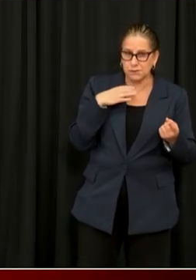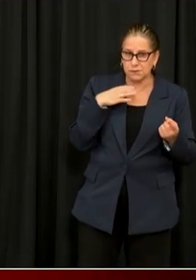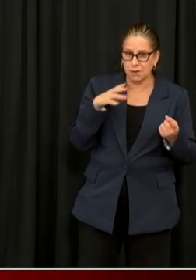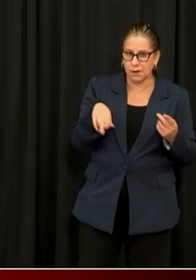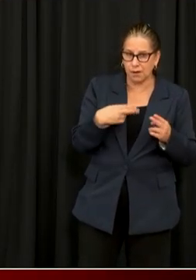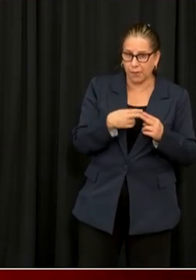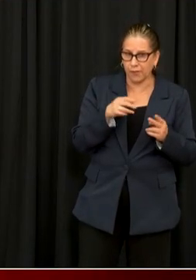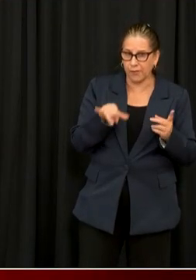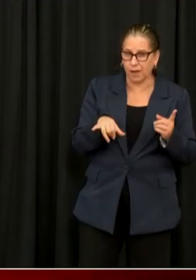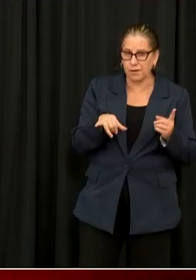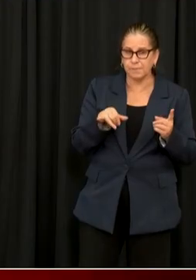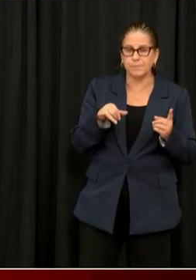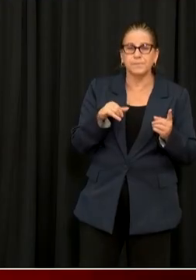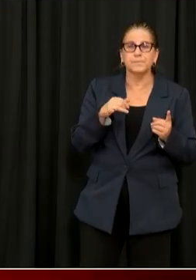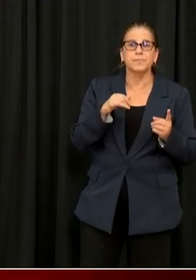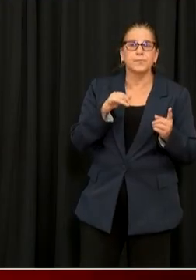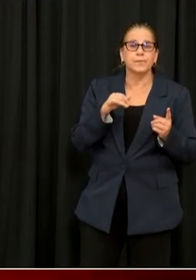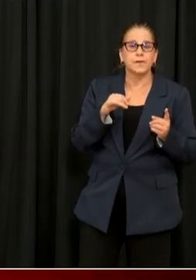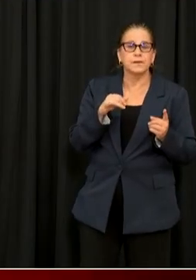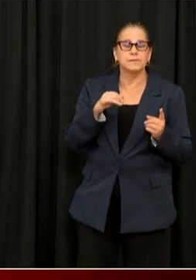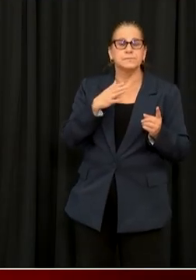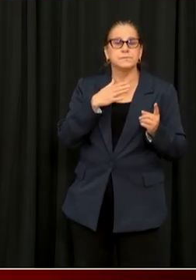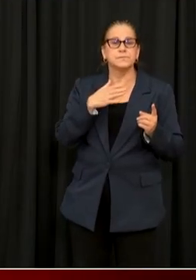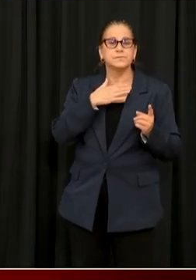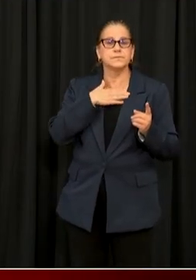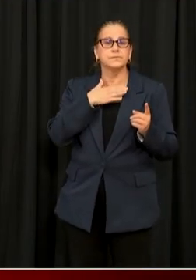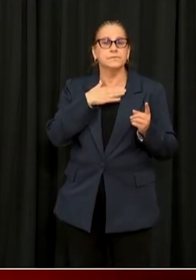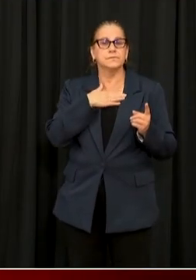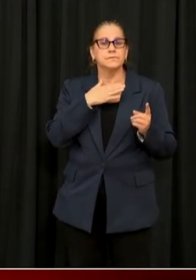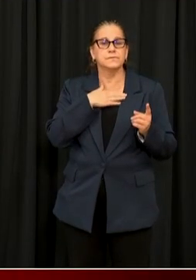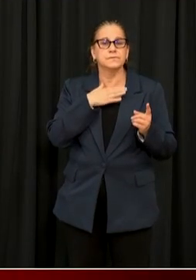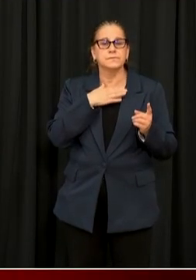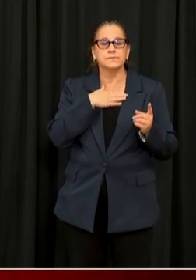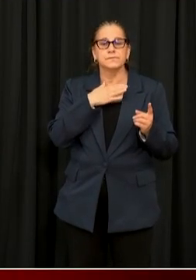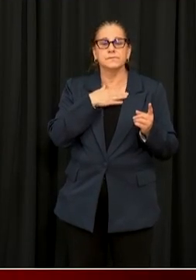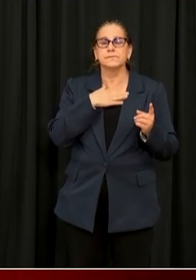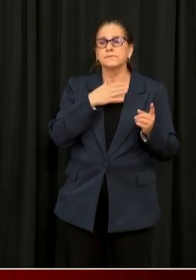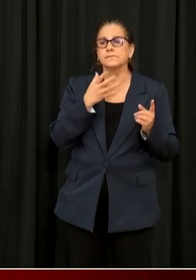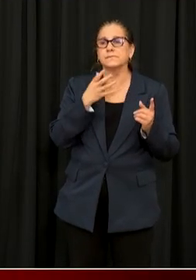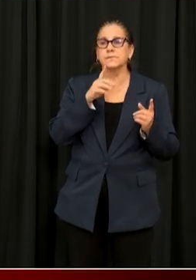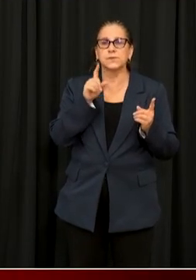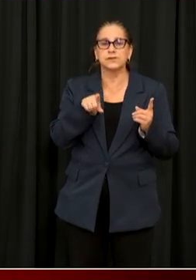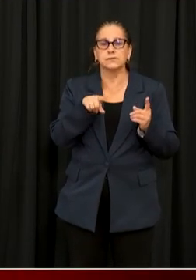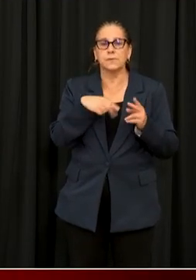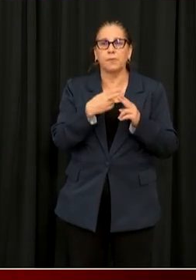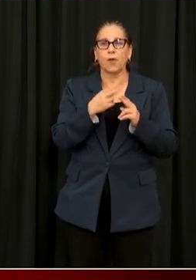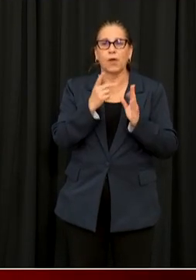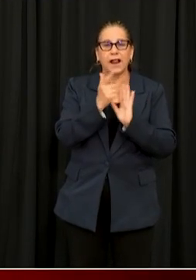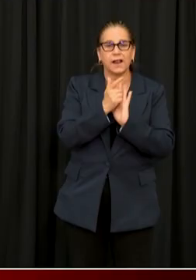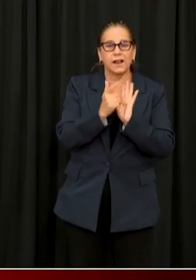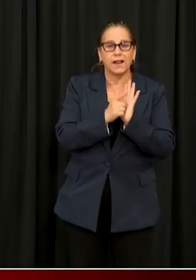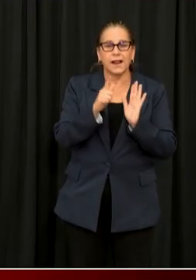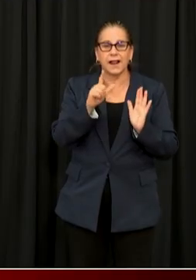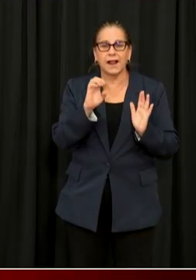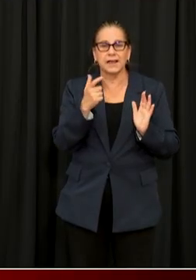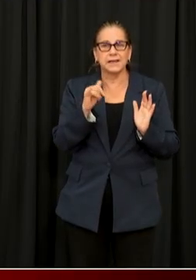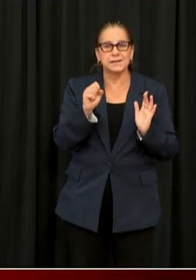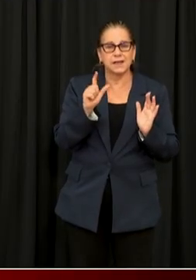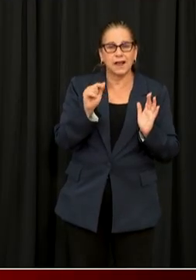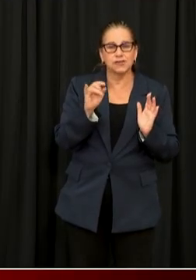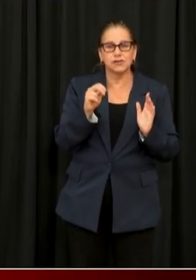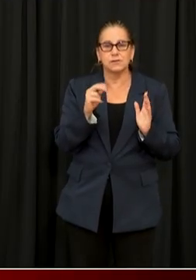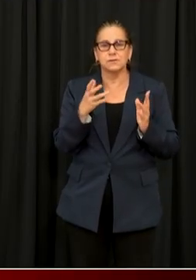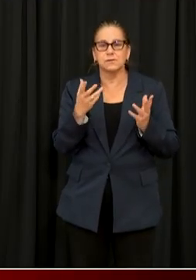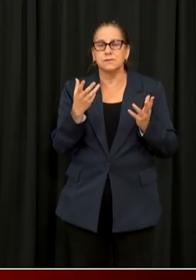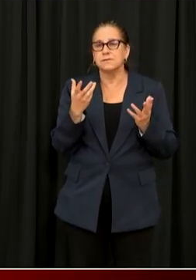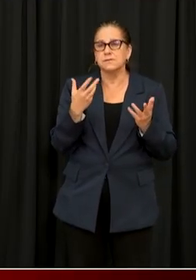were about, like we would have on any piece of legislation, that we had the opportunity to weigh in, that we